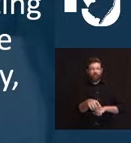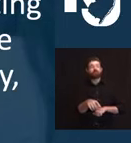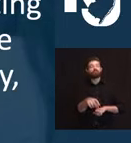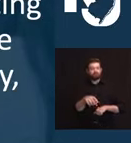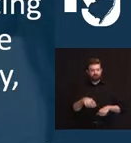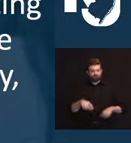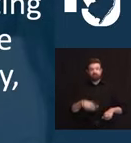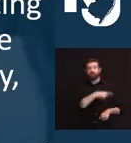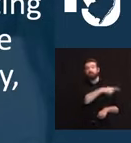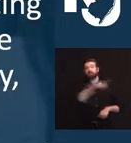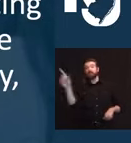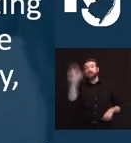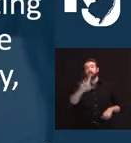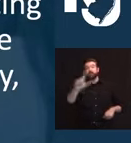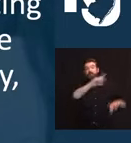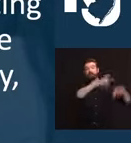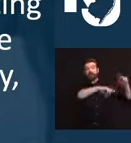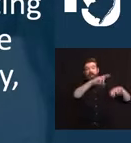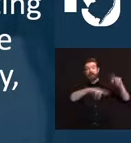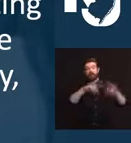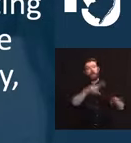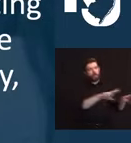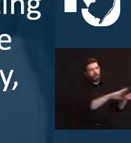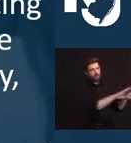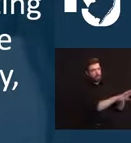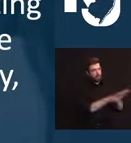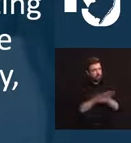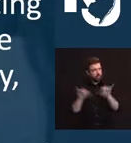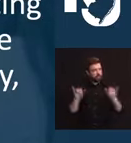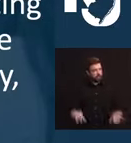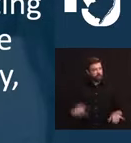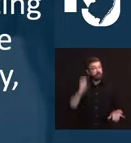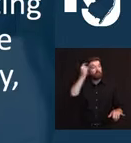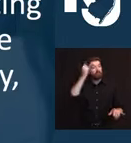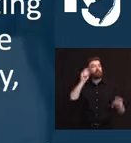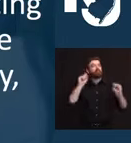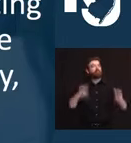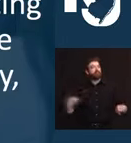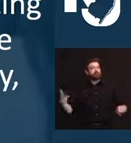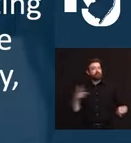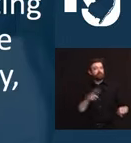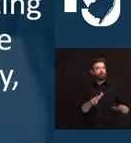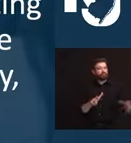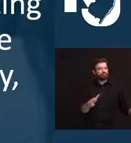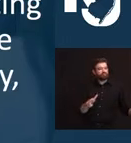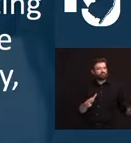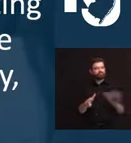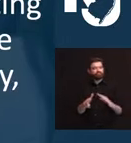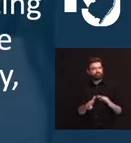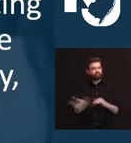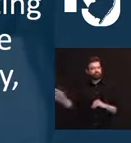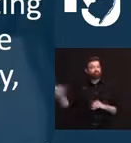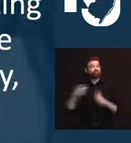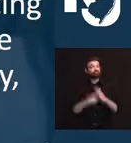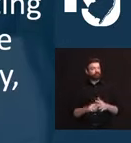we hope to get there, and I hope sooner than later. We are working closely with our libraries as our state gradually and